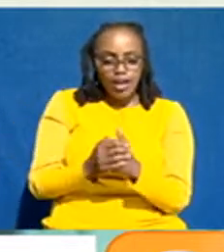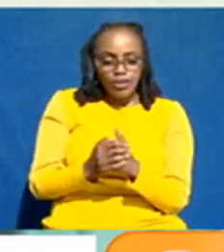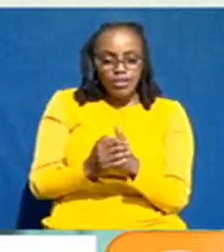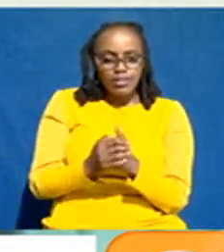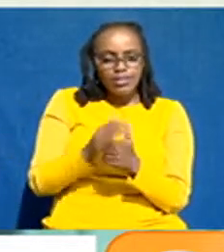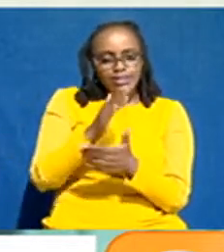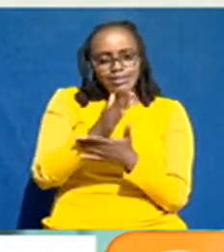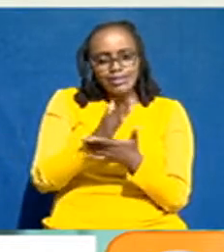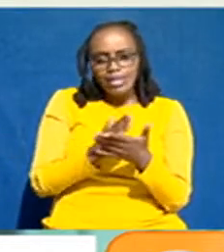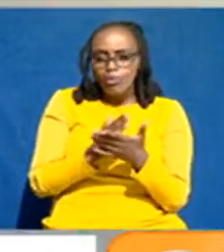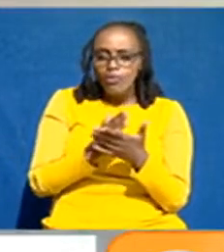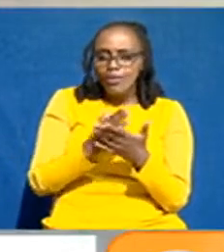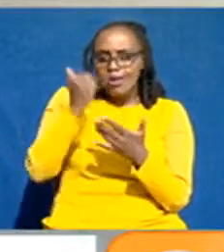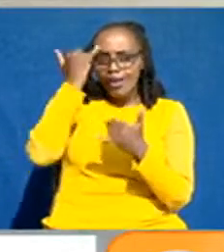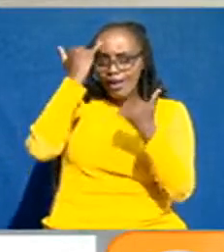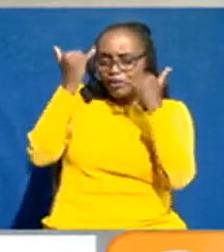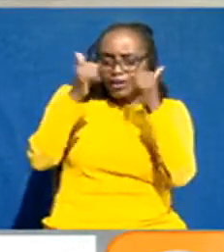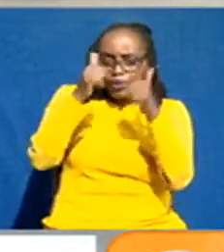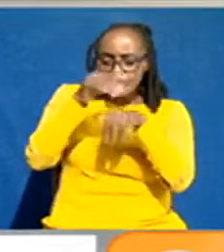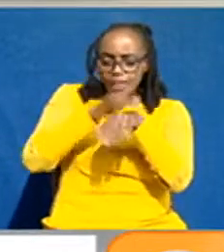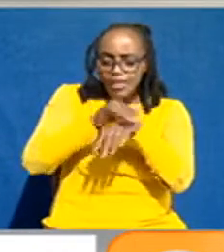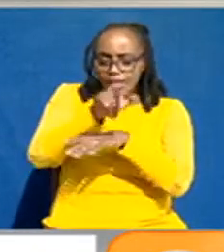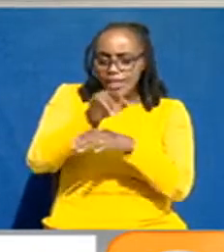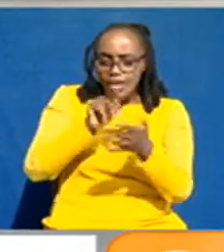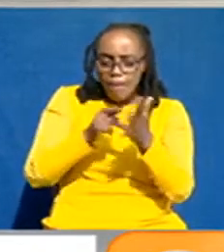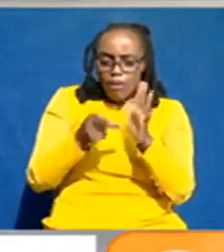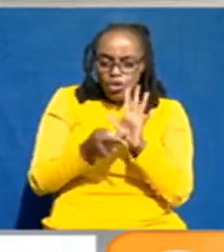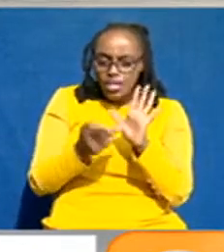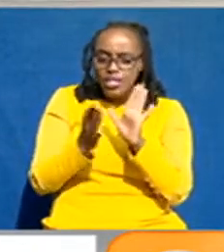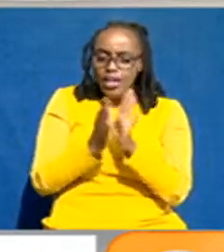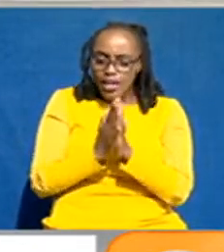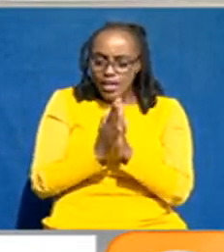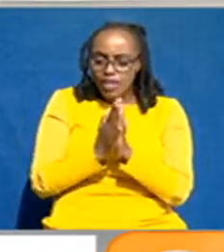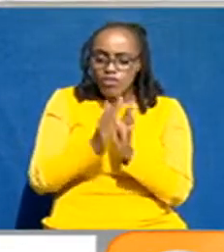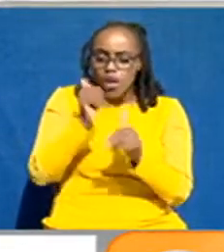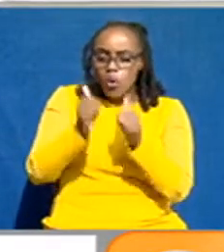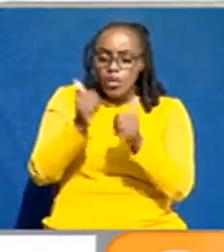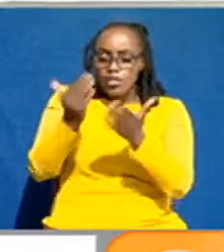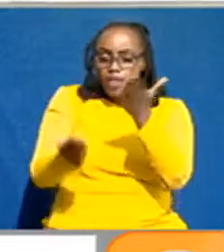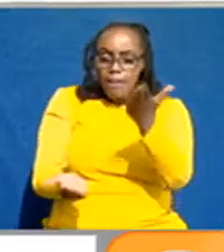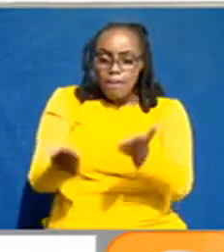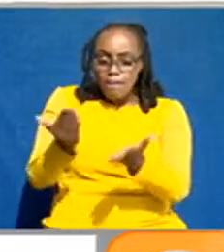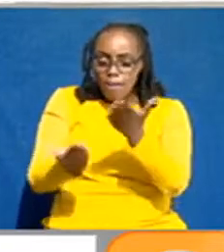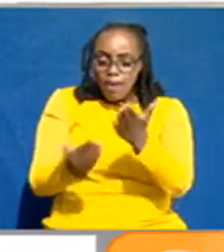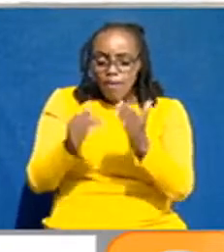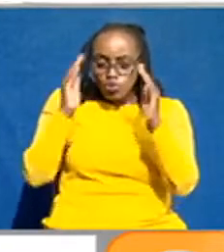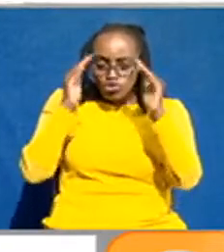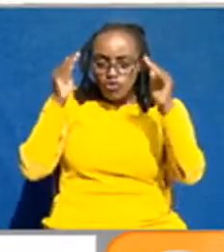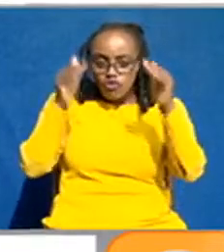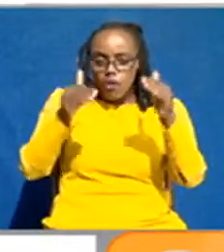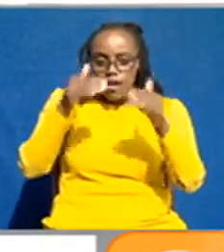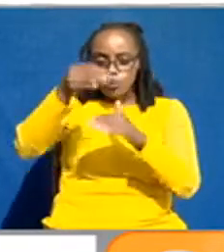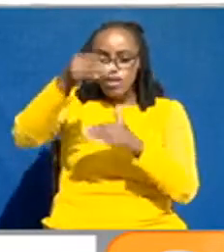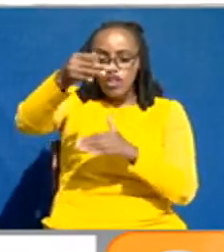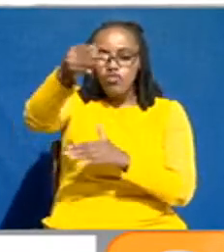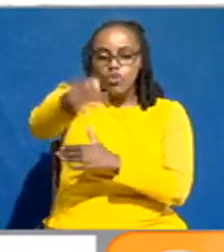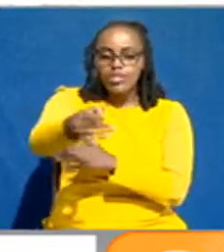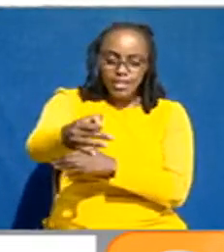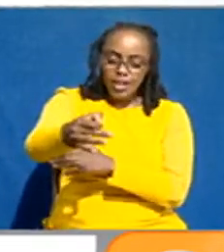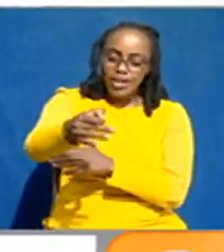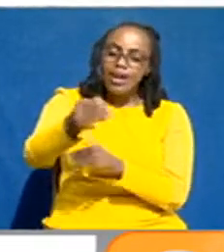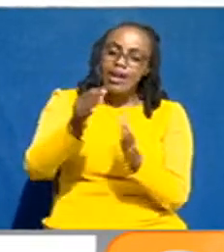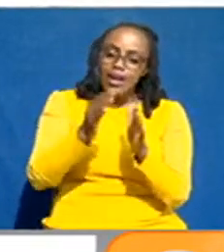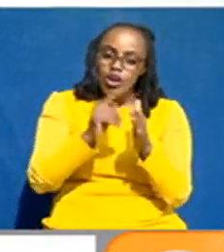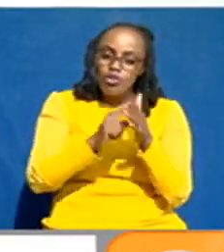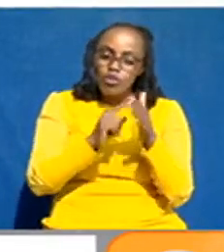What are some of the insights you've gained from this project that perhaps you look towards the future